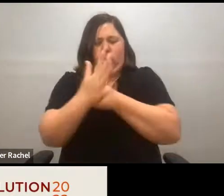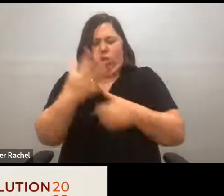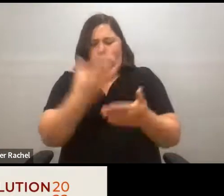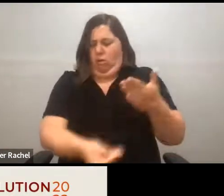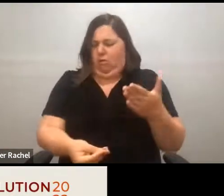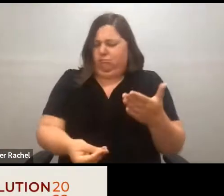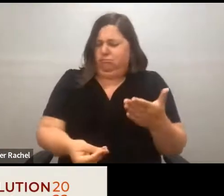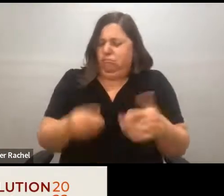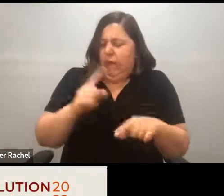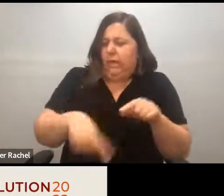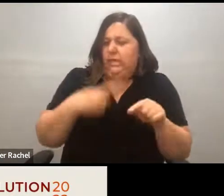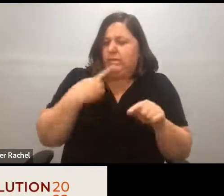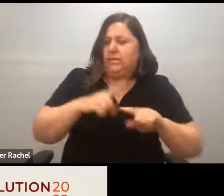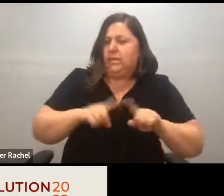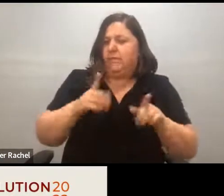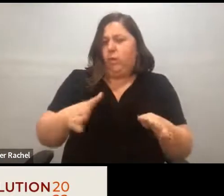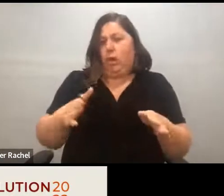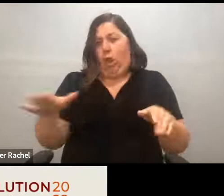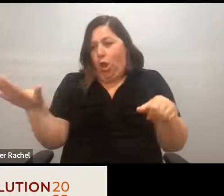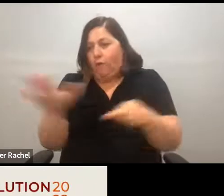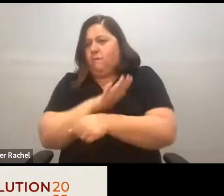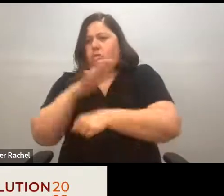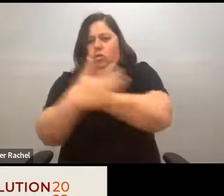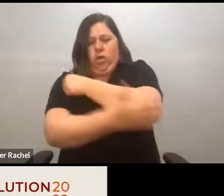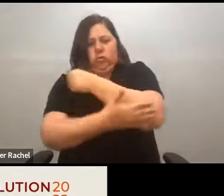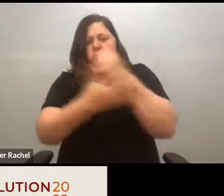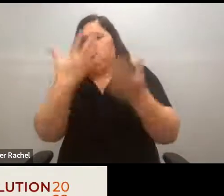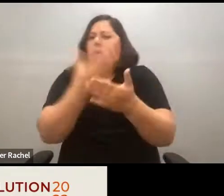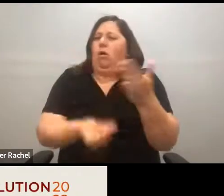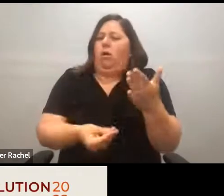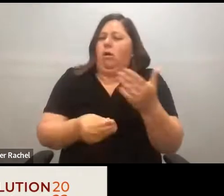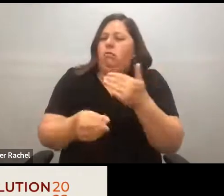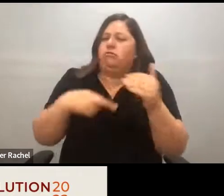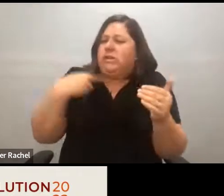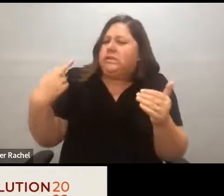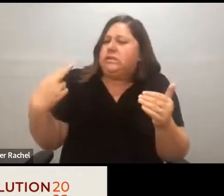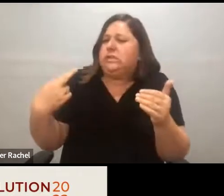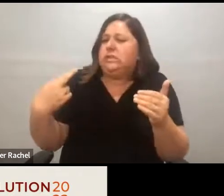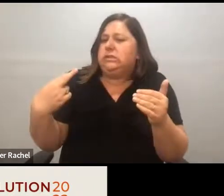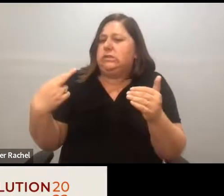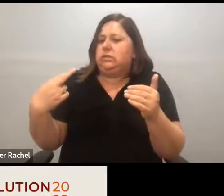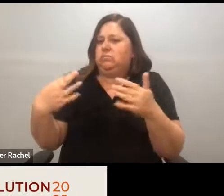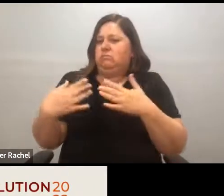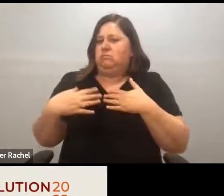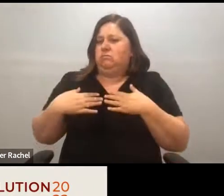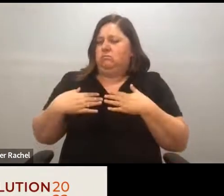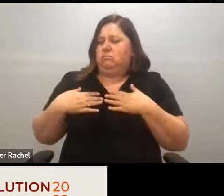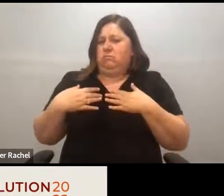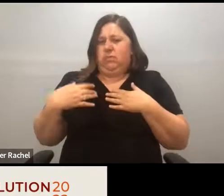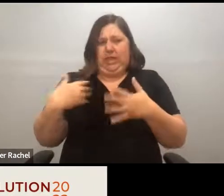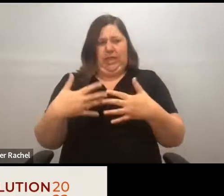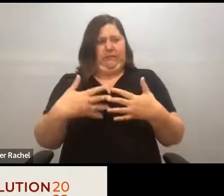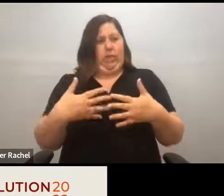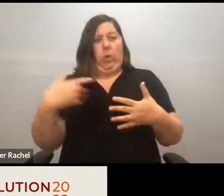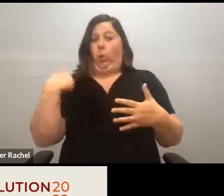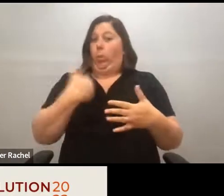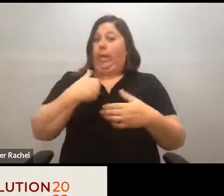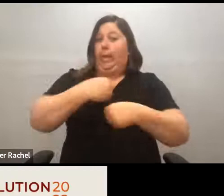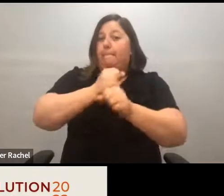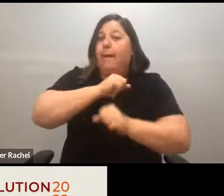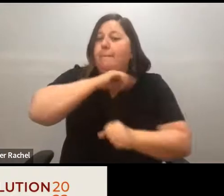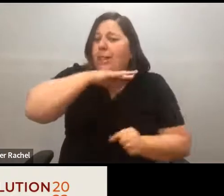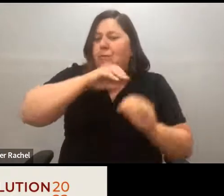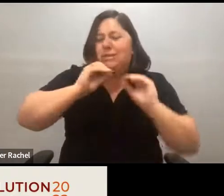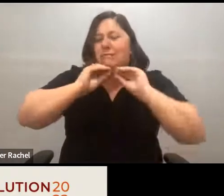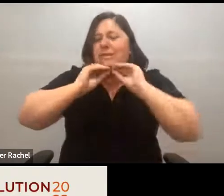any other way. Like, we're losing our entire nation and we're at risk of losing our entire country, even though we contributed absolutely nothing